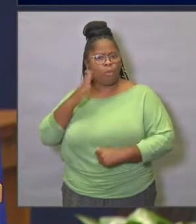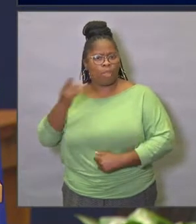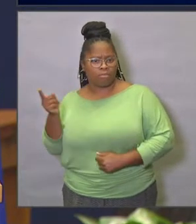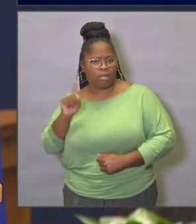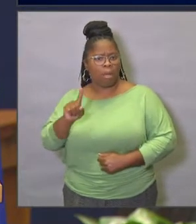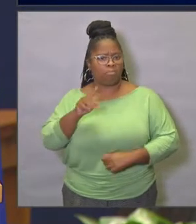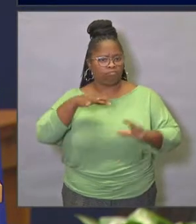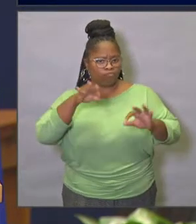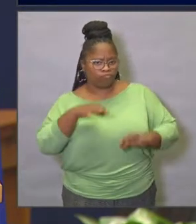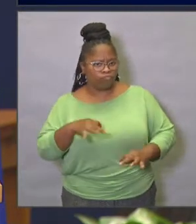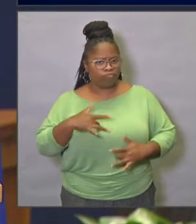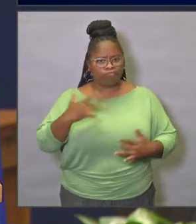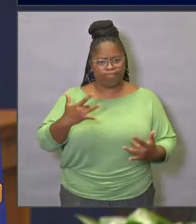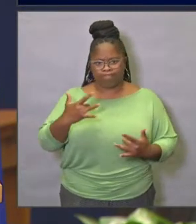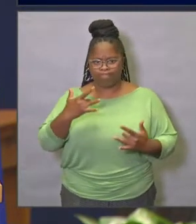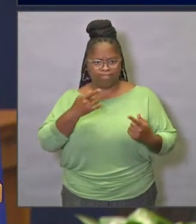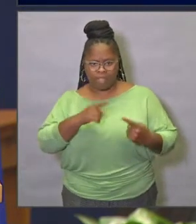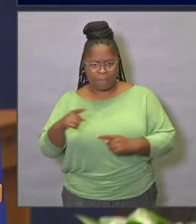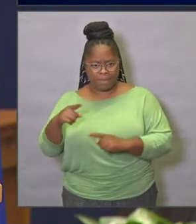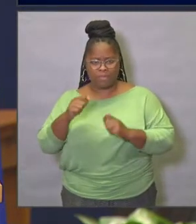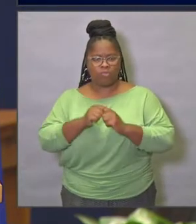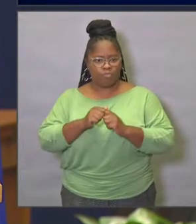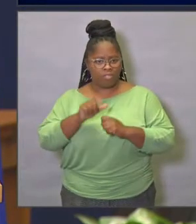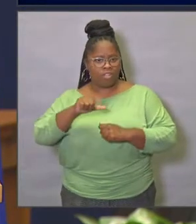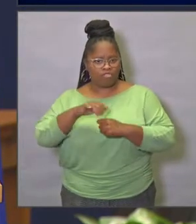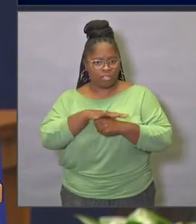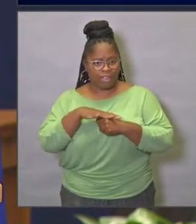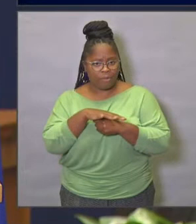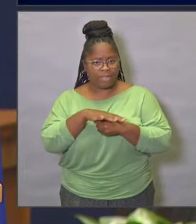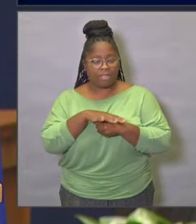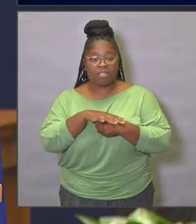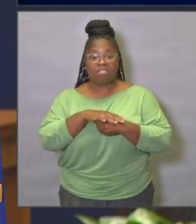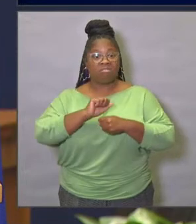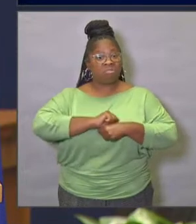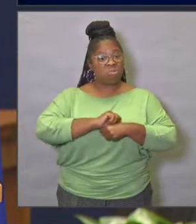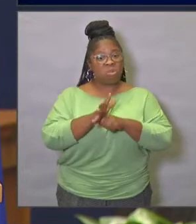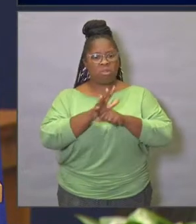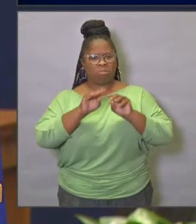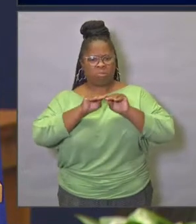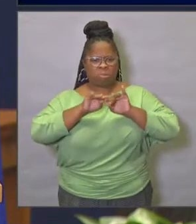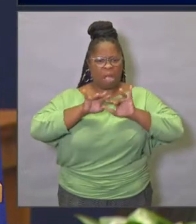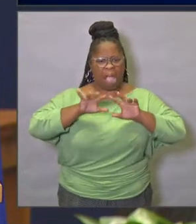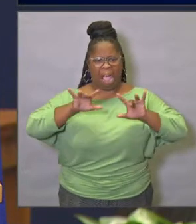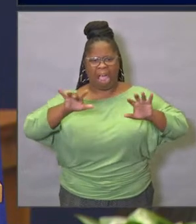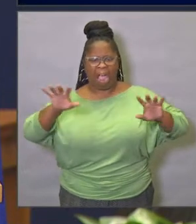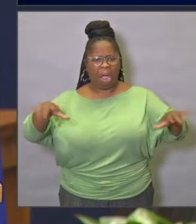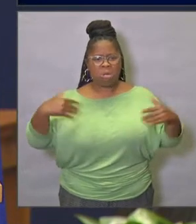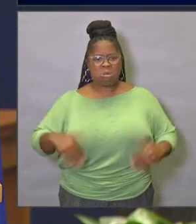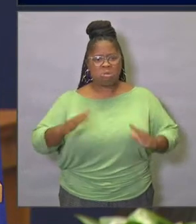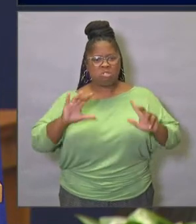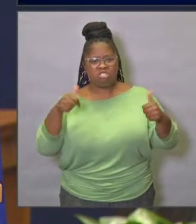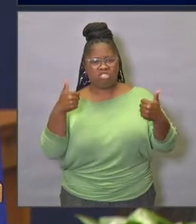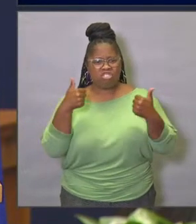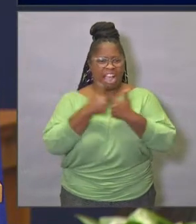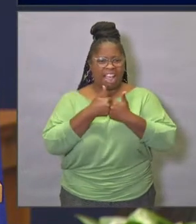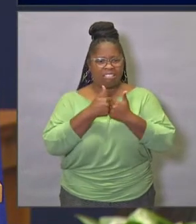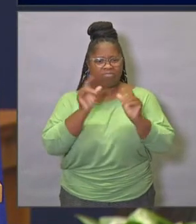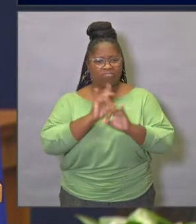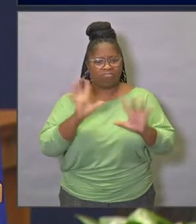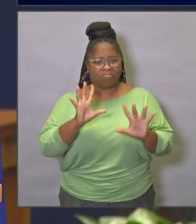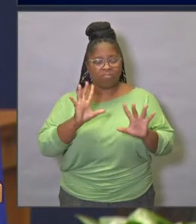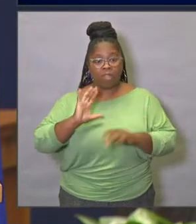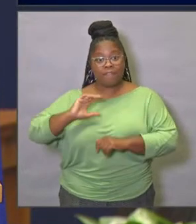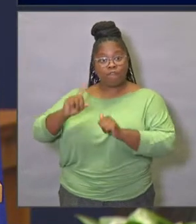in Los Angeles County. As the county faces the challenges created by the coronavirus pandemic, our first responders and